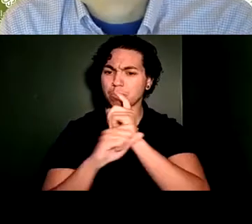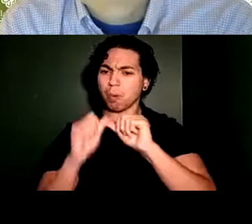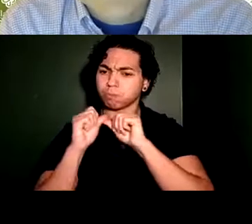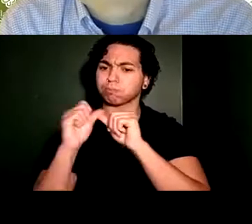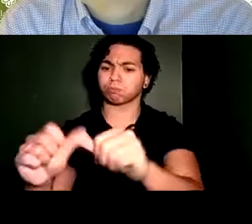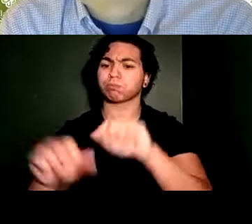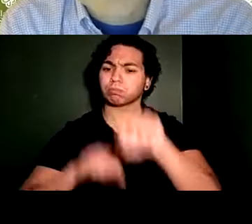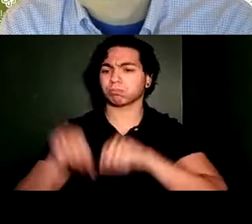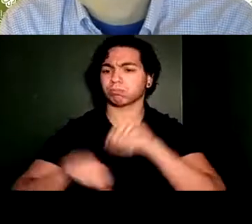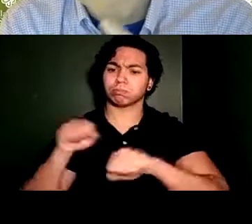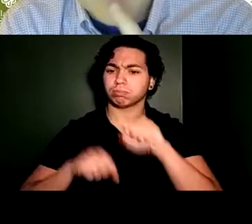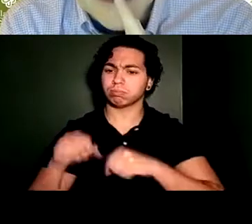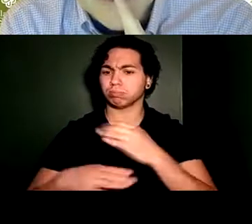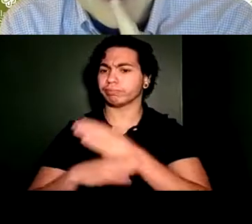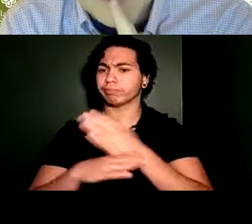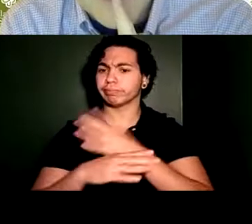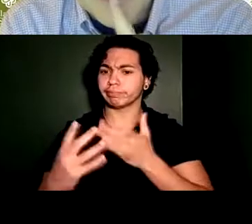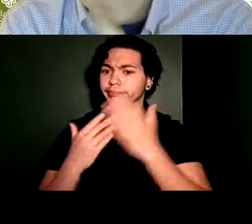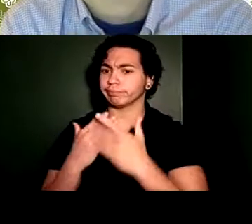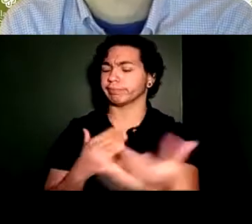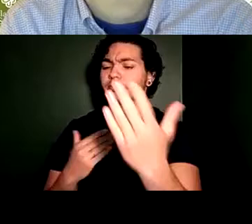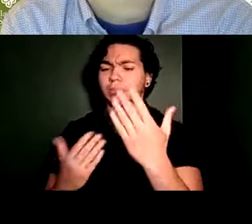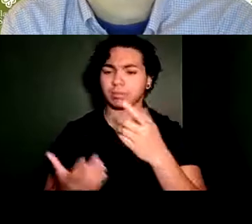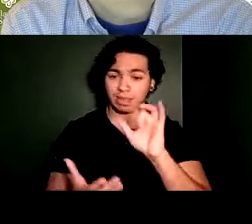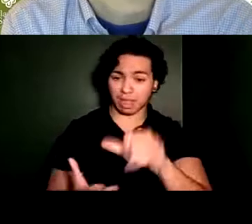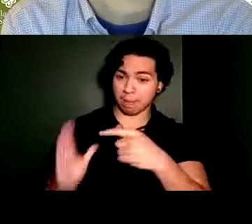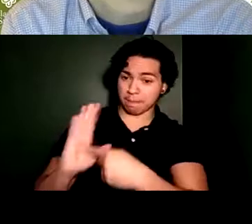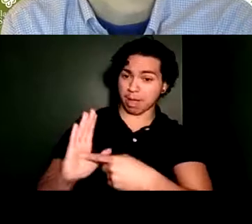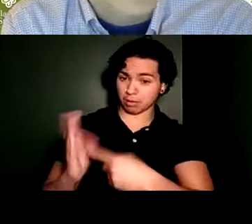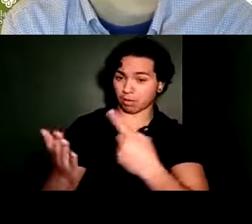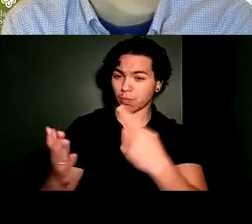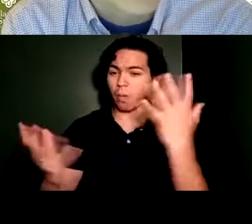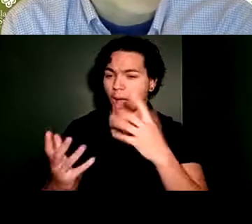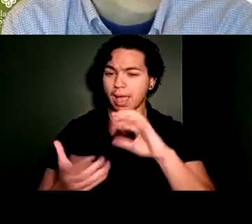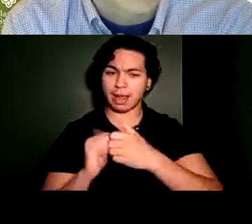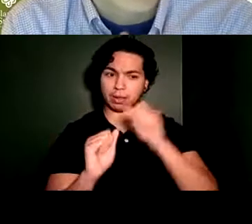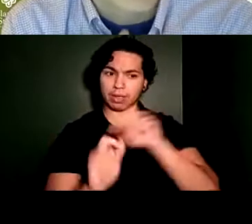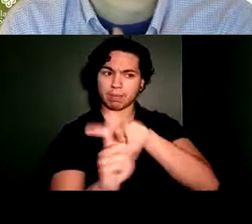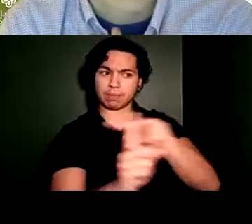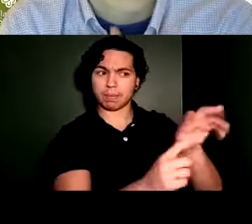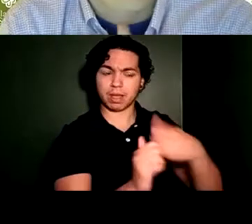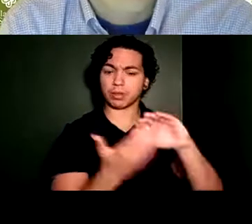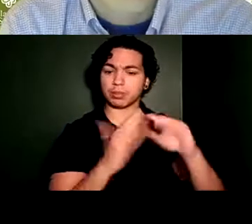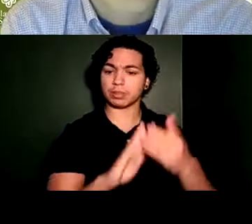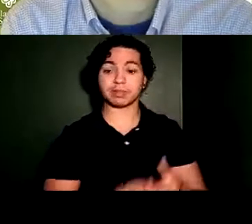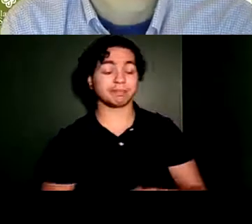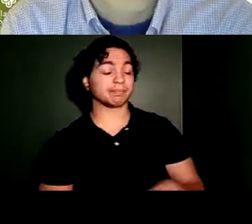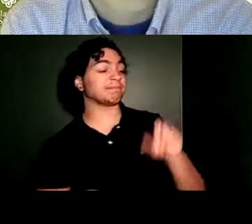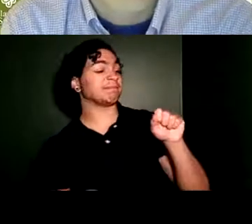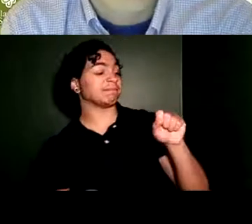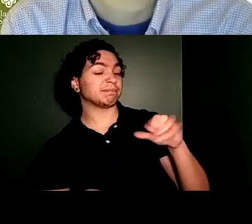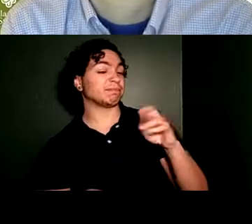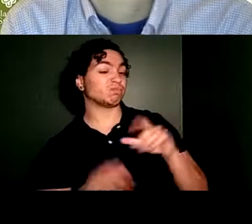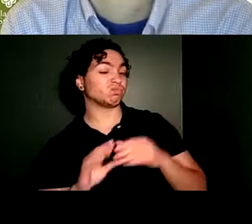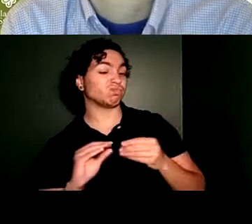working? And is this a model that you think could be adopted for other cities? Yeah. I mean, Seattle, we've lost funding for bike share a few